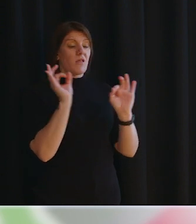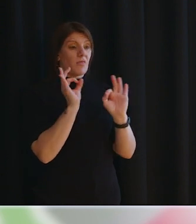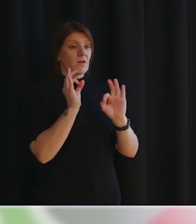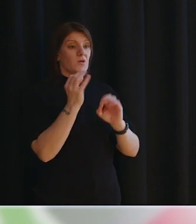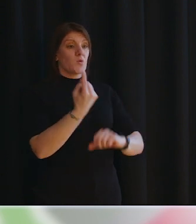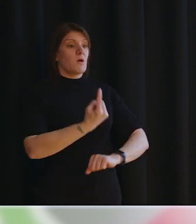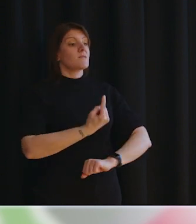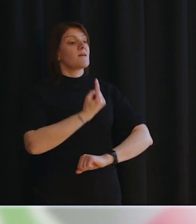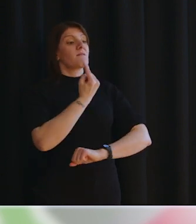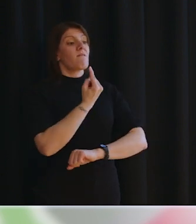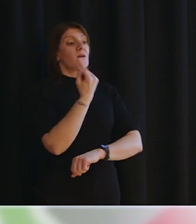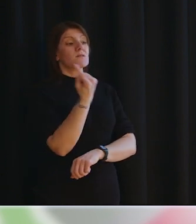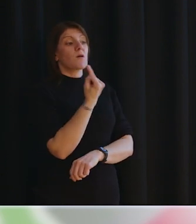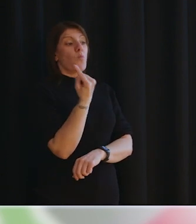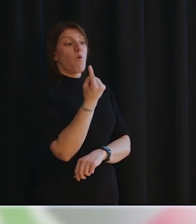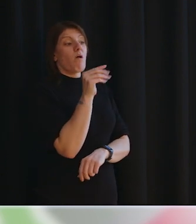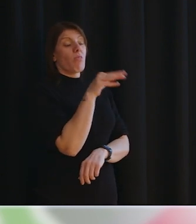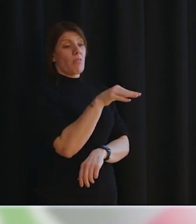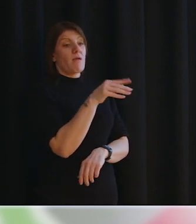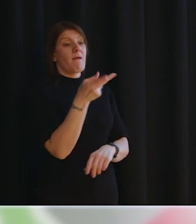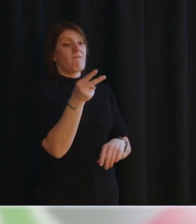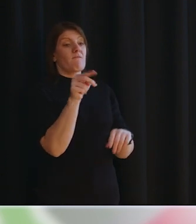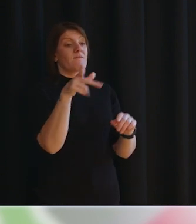identify someone if they need extra support.